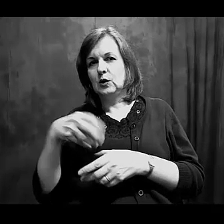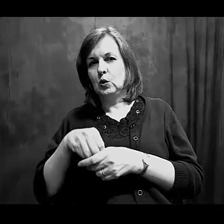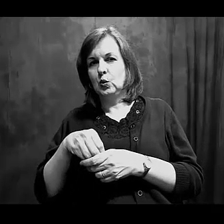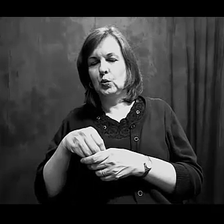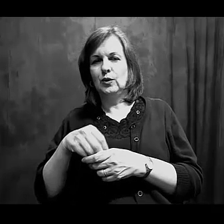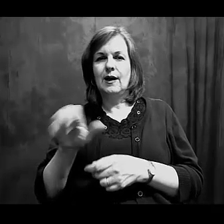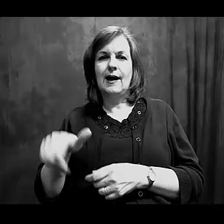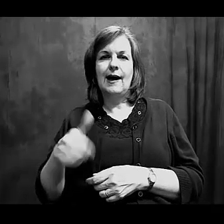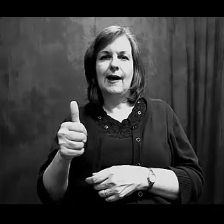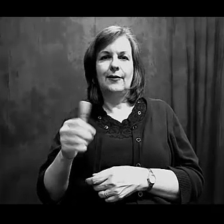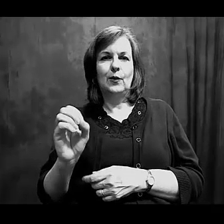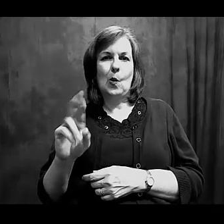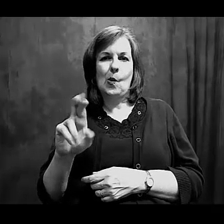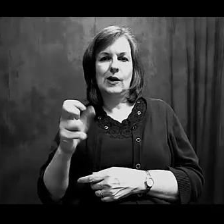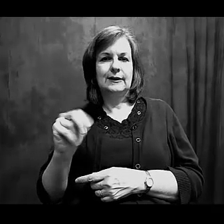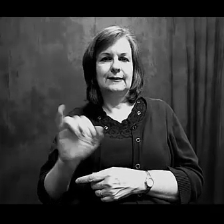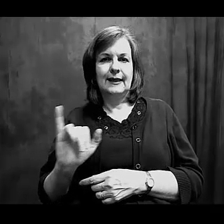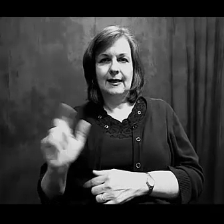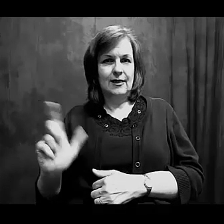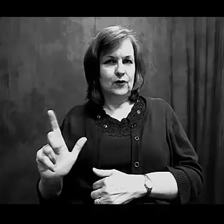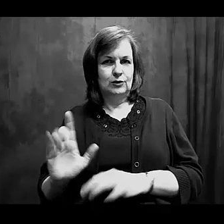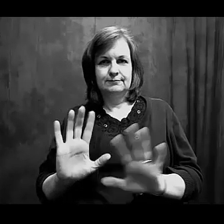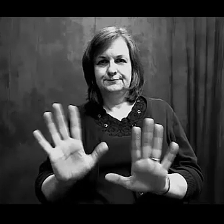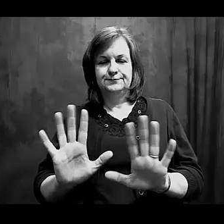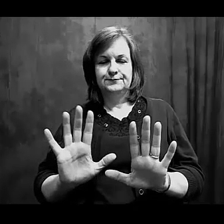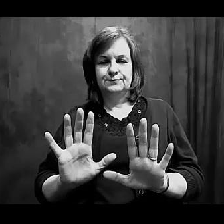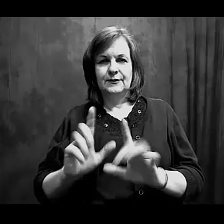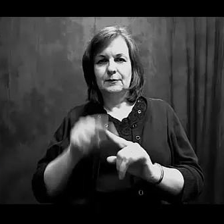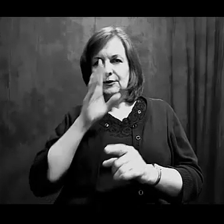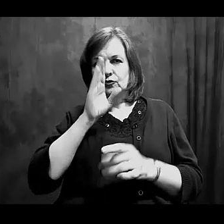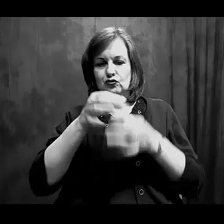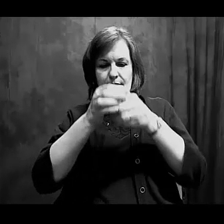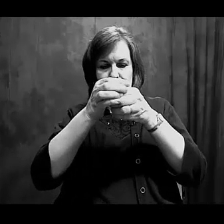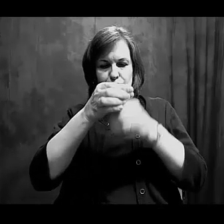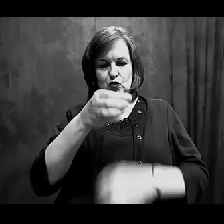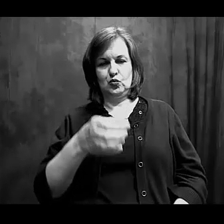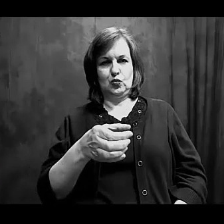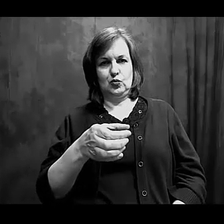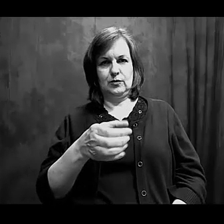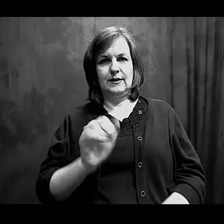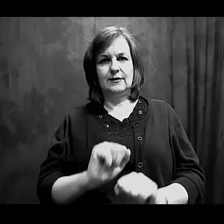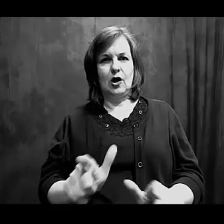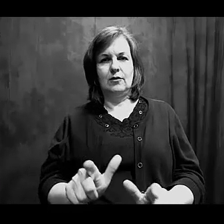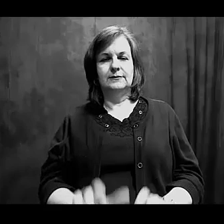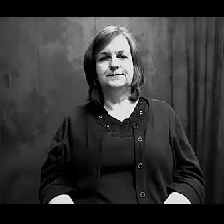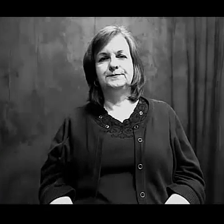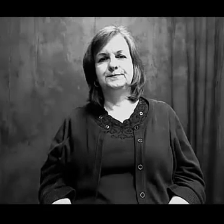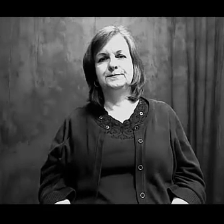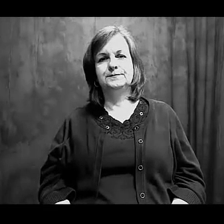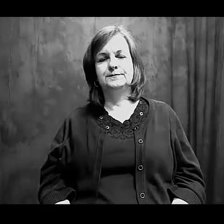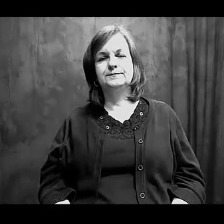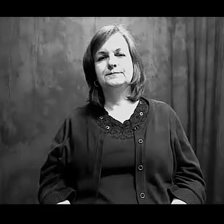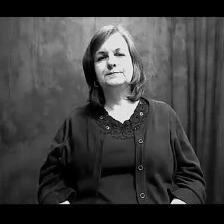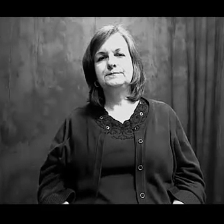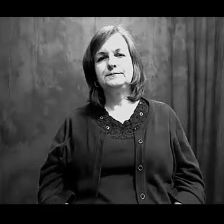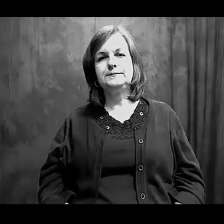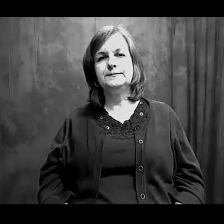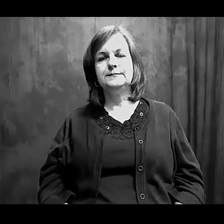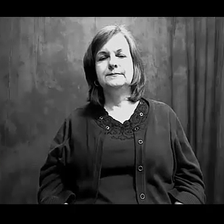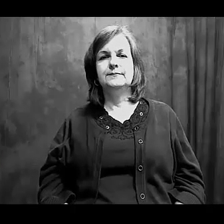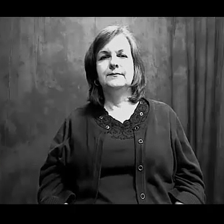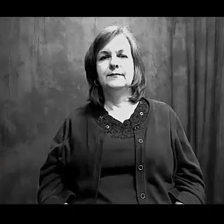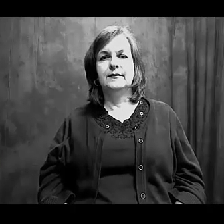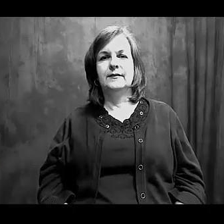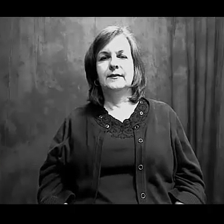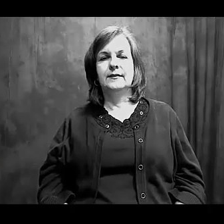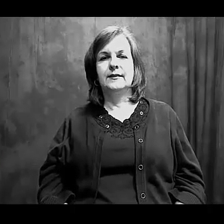your pancreas or liver or any supporting structures. So it's straight line digestive tract basically. And they found